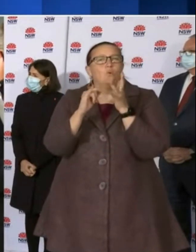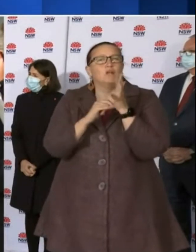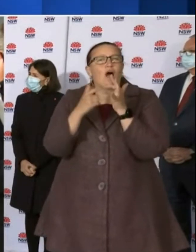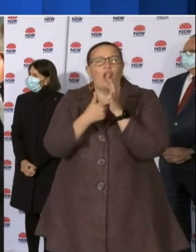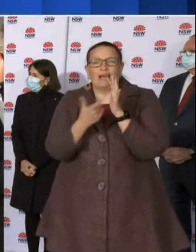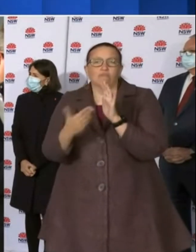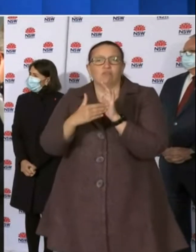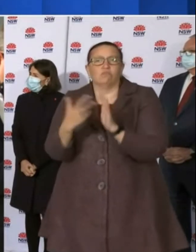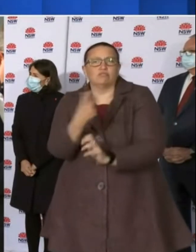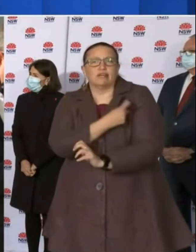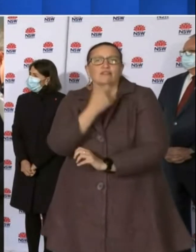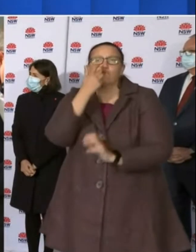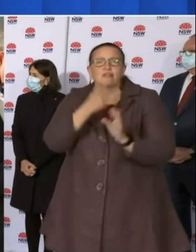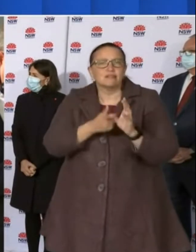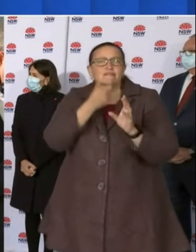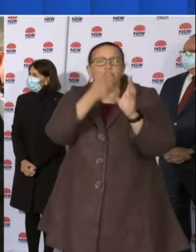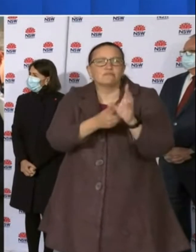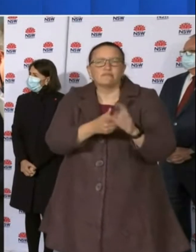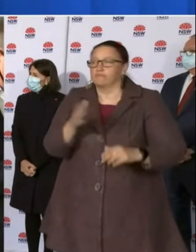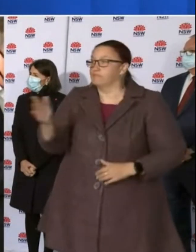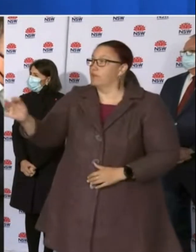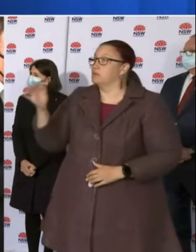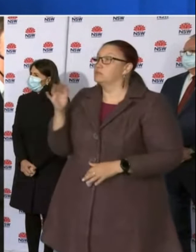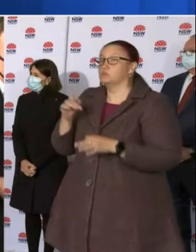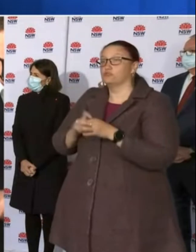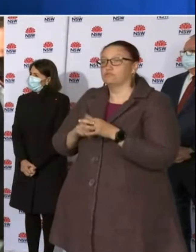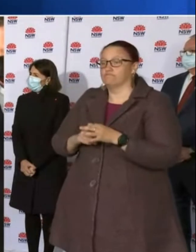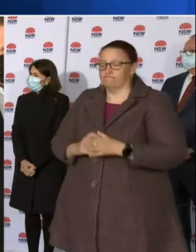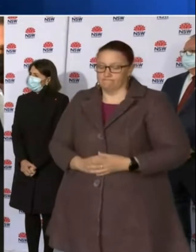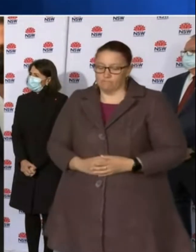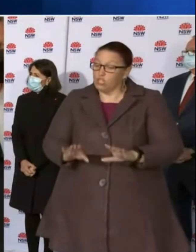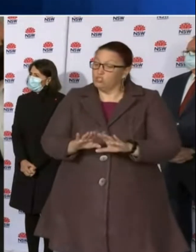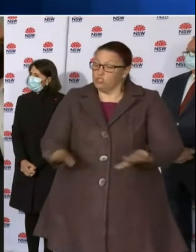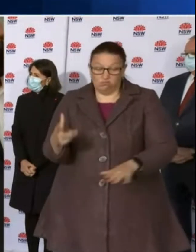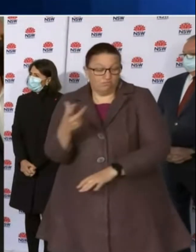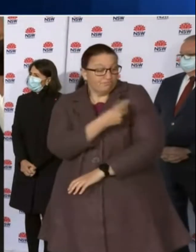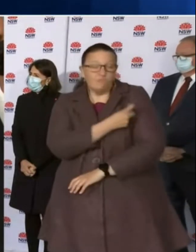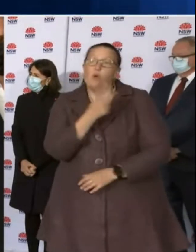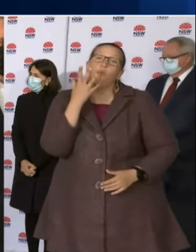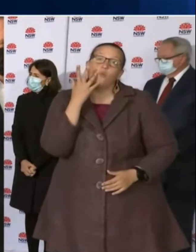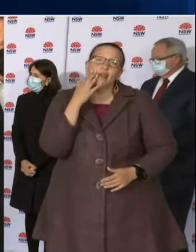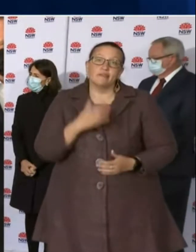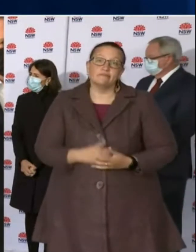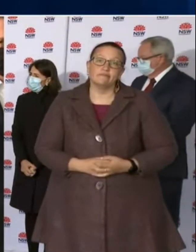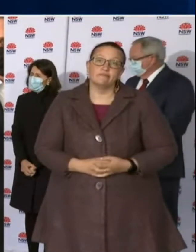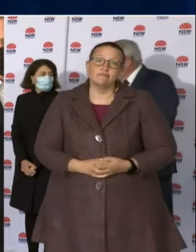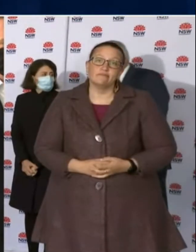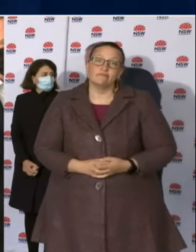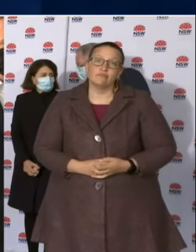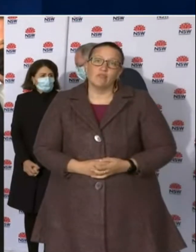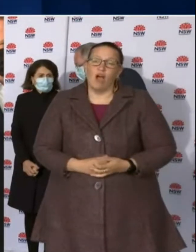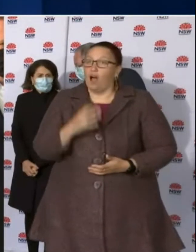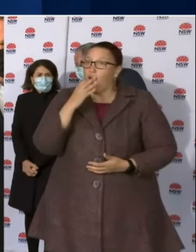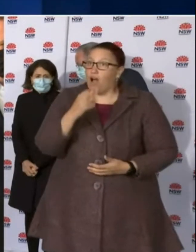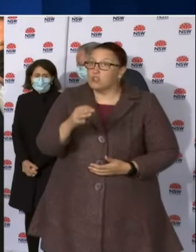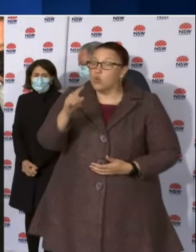access to the vaccine, and would you anticipate that, say, the 30 to 39-year-old group, would they be jumped over? Would children go